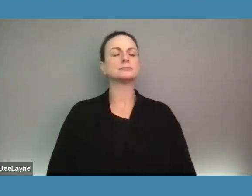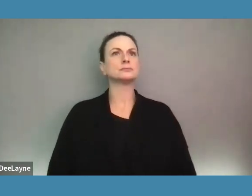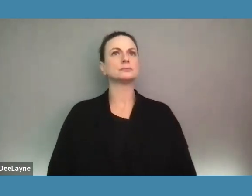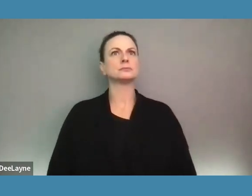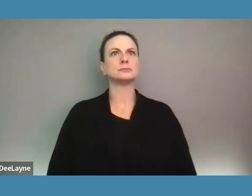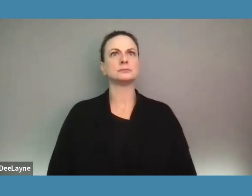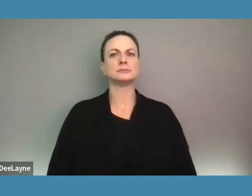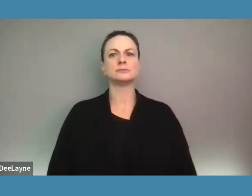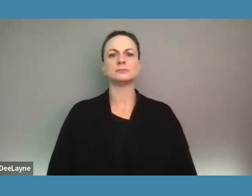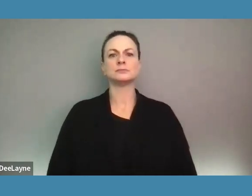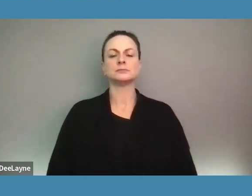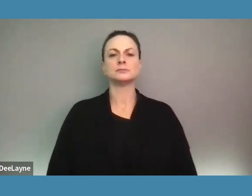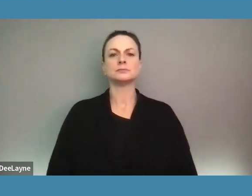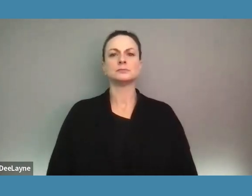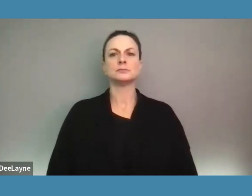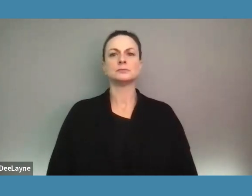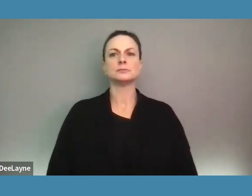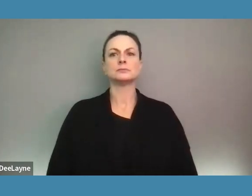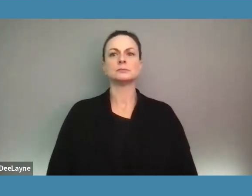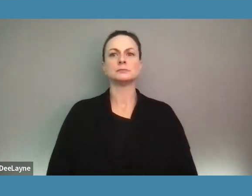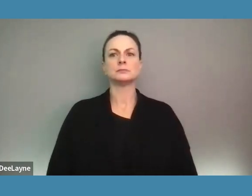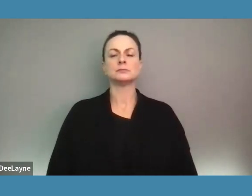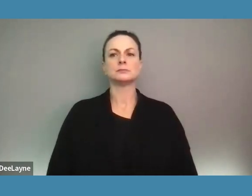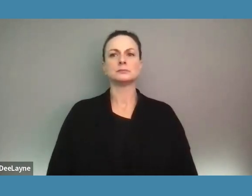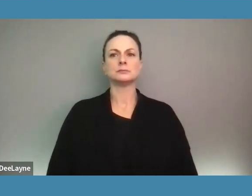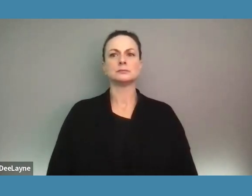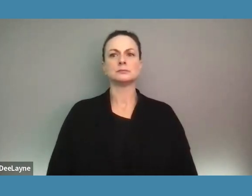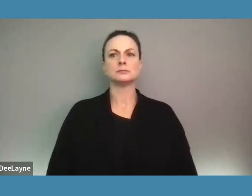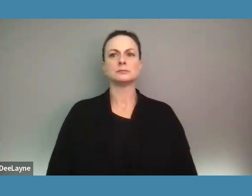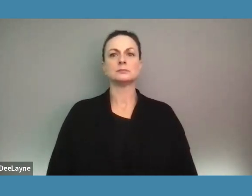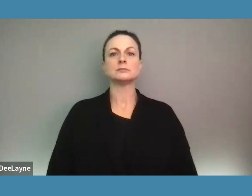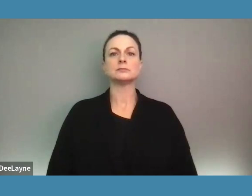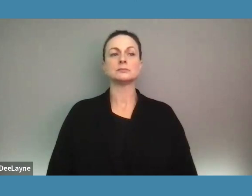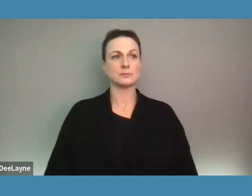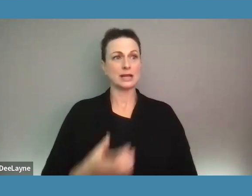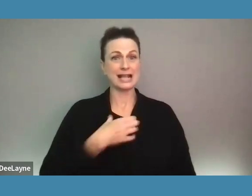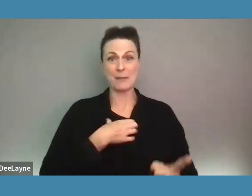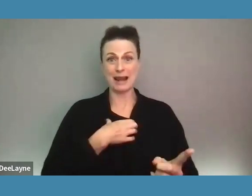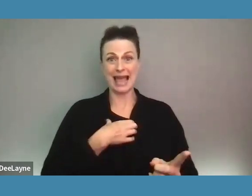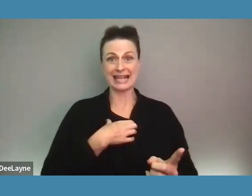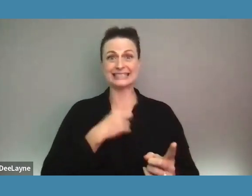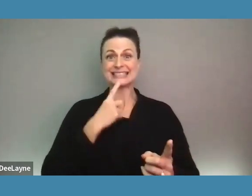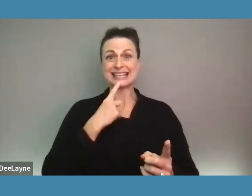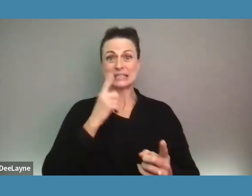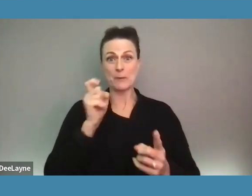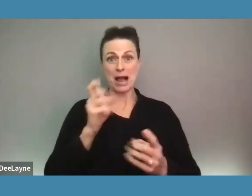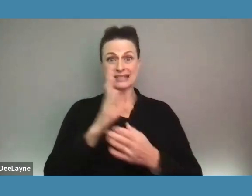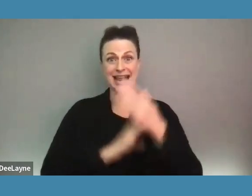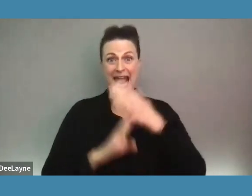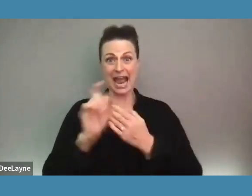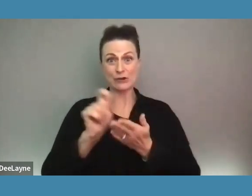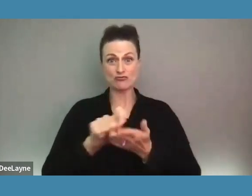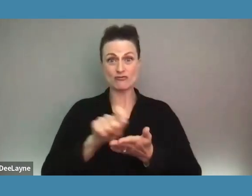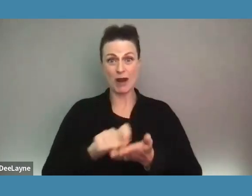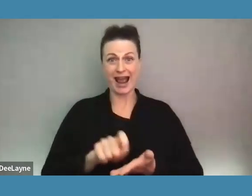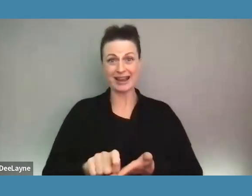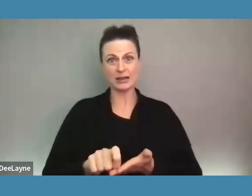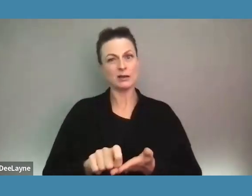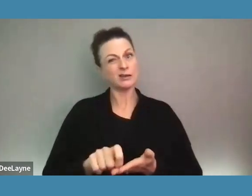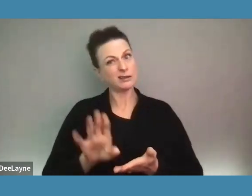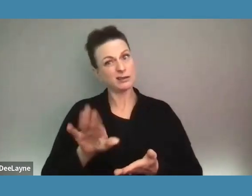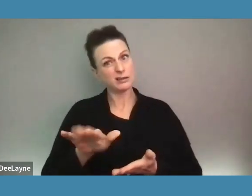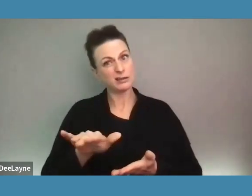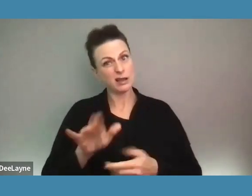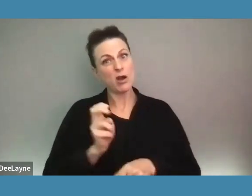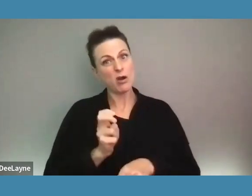The complaints specifically state that it must be handwritten, and I know that that can be difficult.